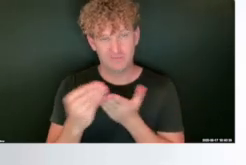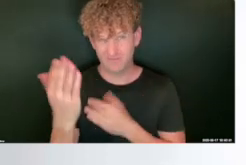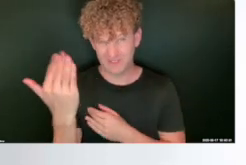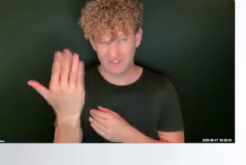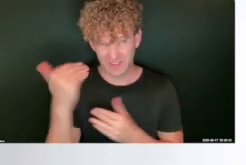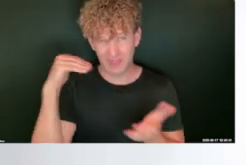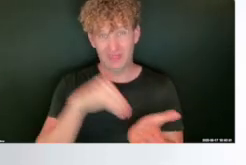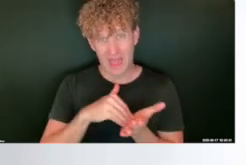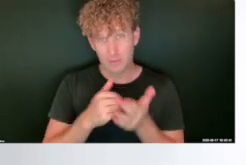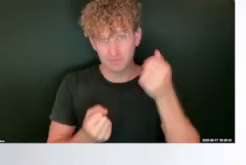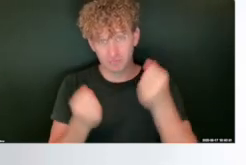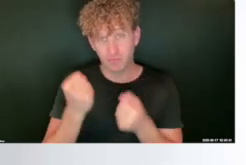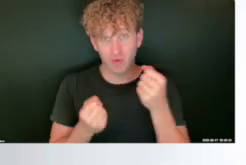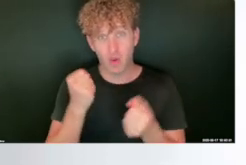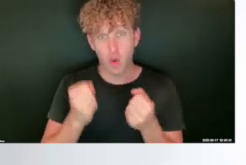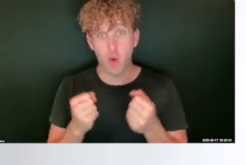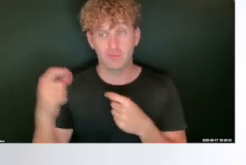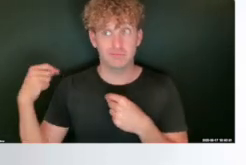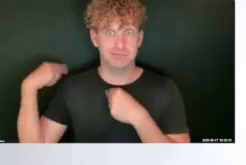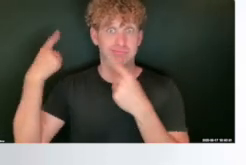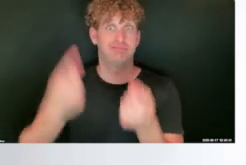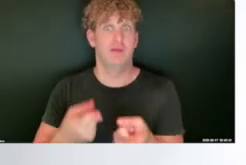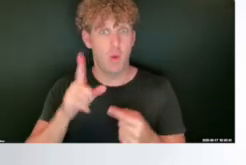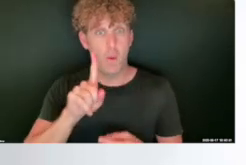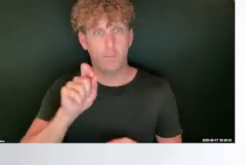strong indicator of market interest in the program.